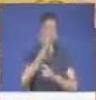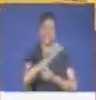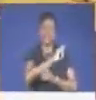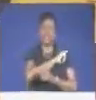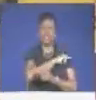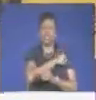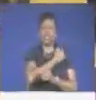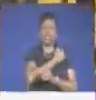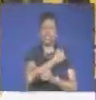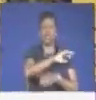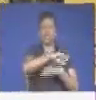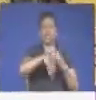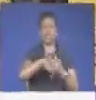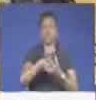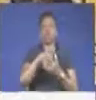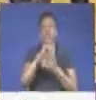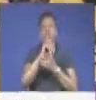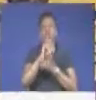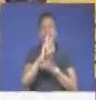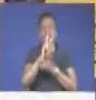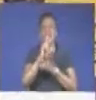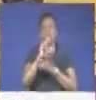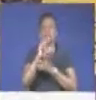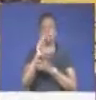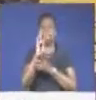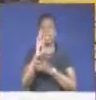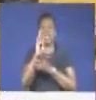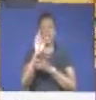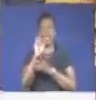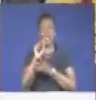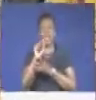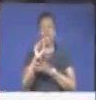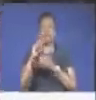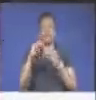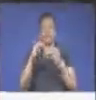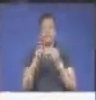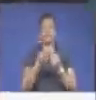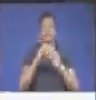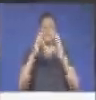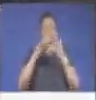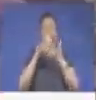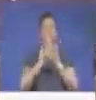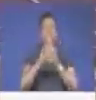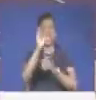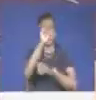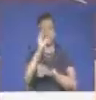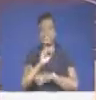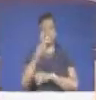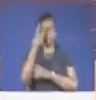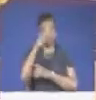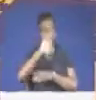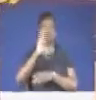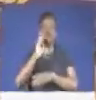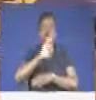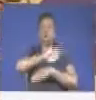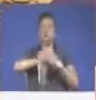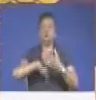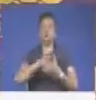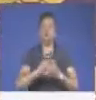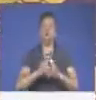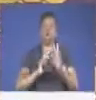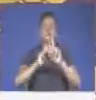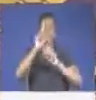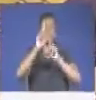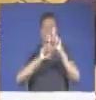the All-WNBA second team. A very good season for her. Her first All-Star. She now has the record for the most rebounds on the